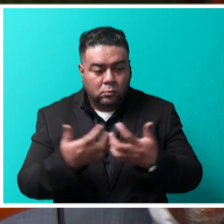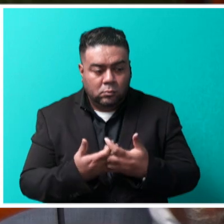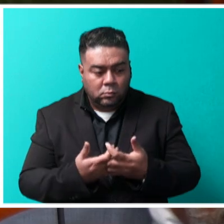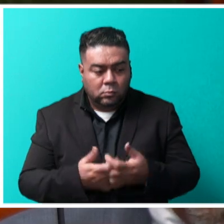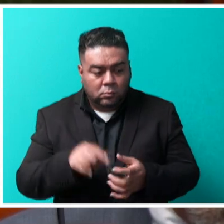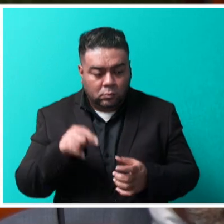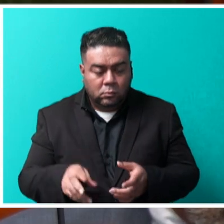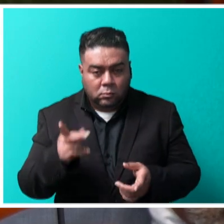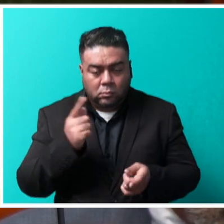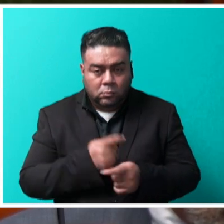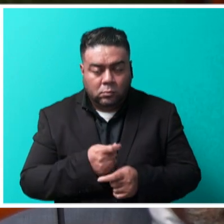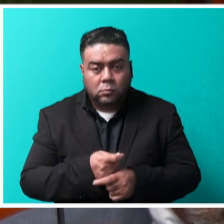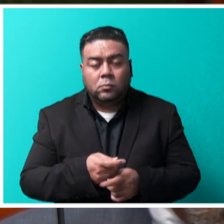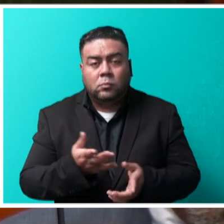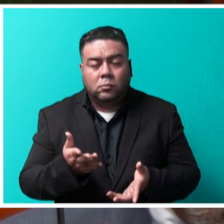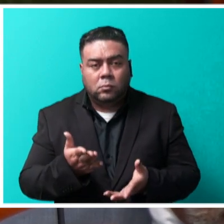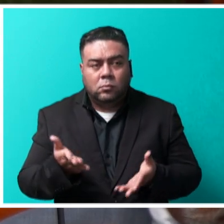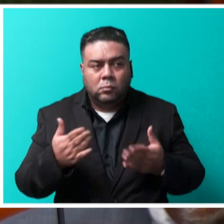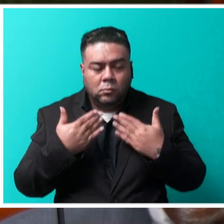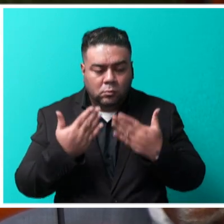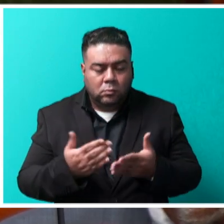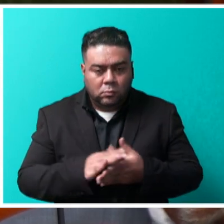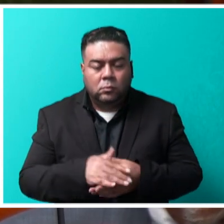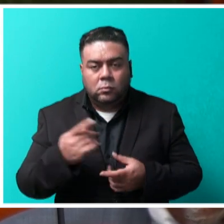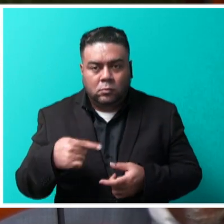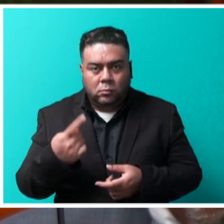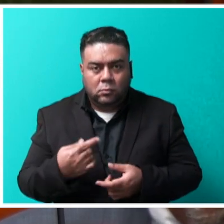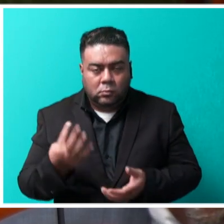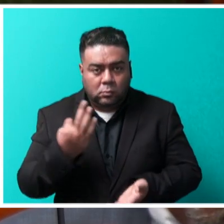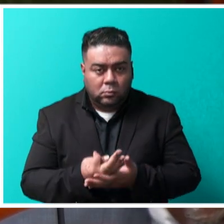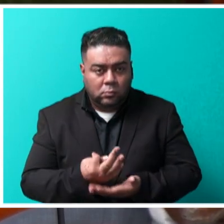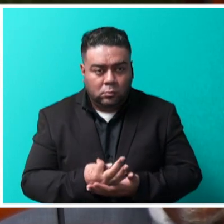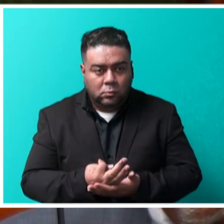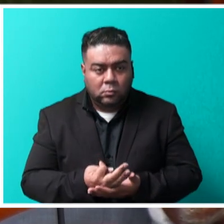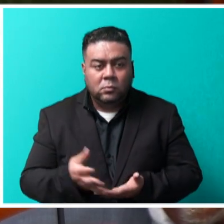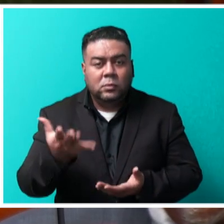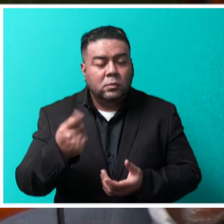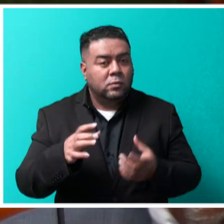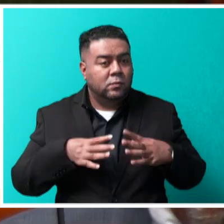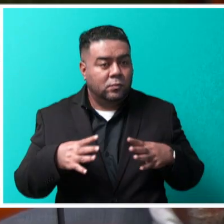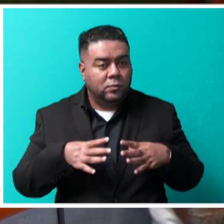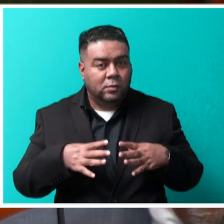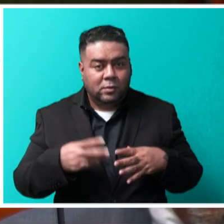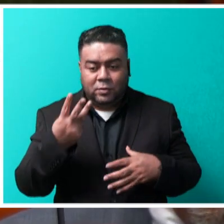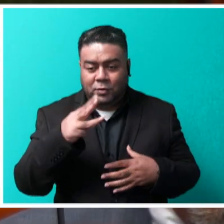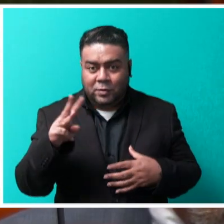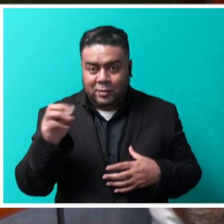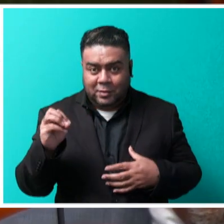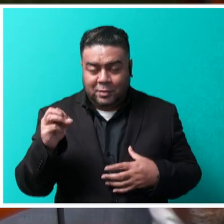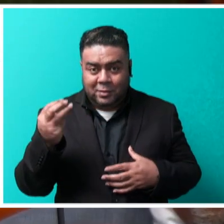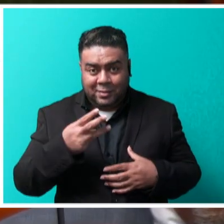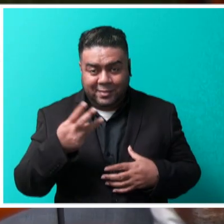this digital tool complements our existing safety nets as we continue to fund the toll-free child helpline number